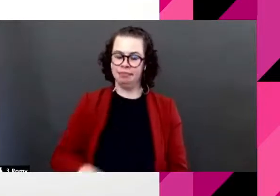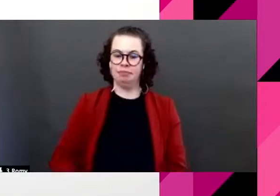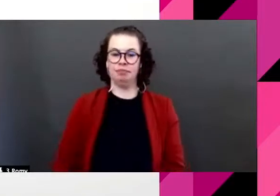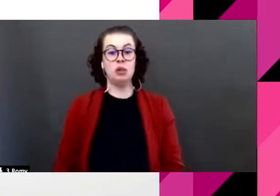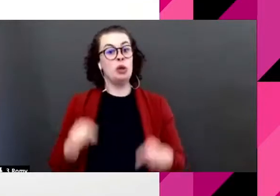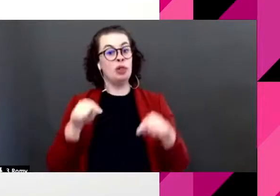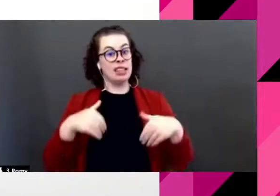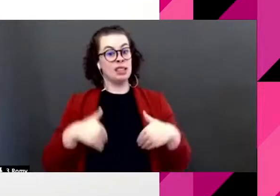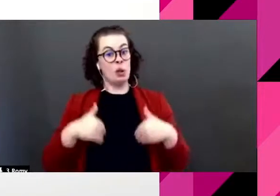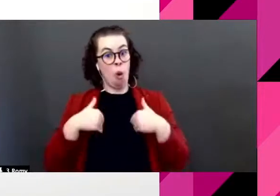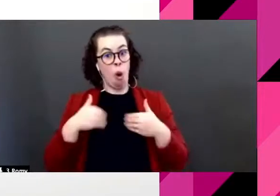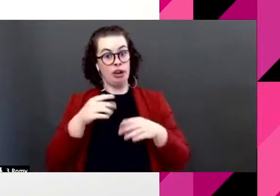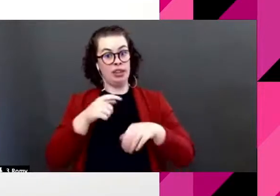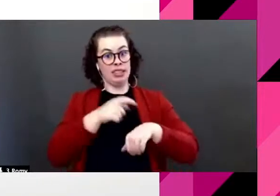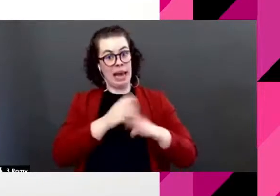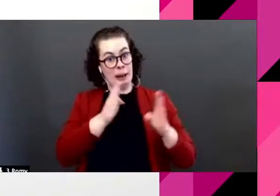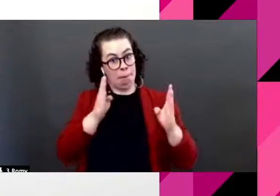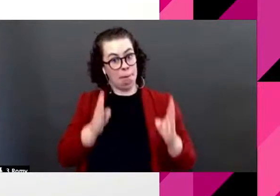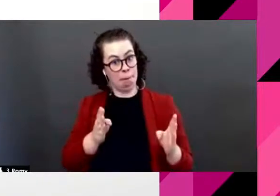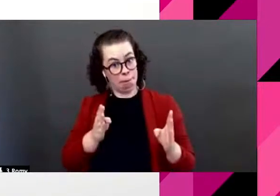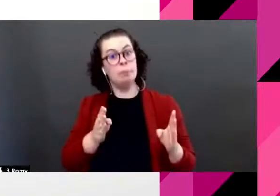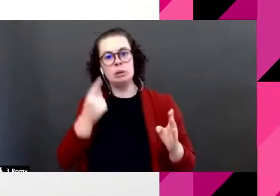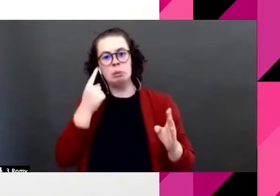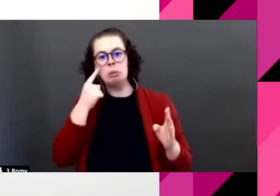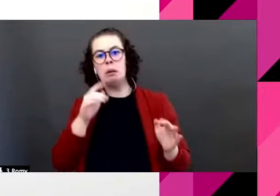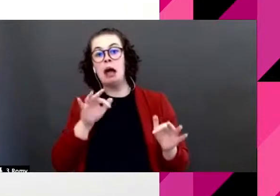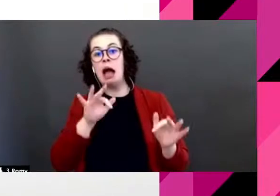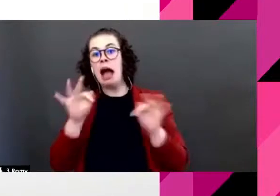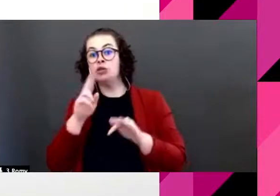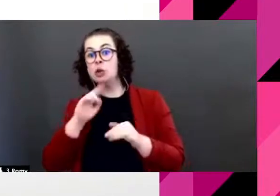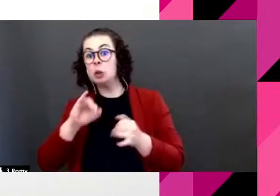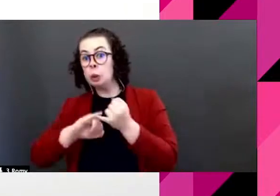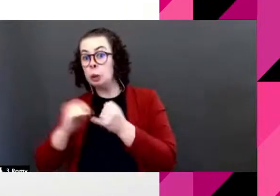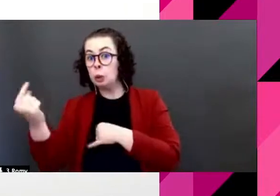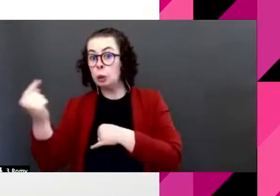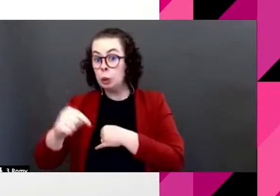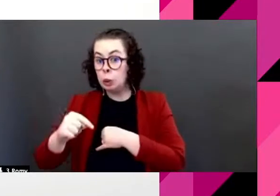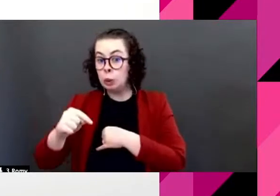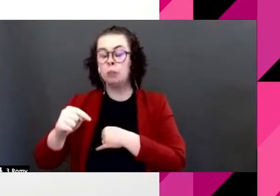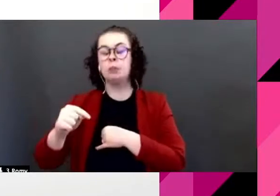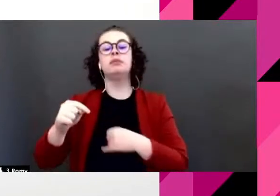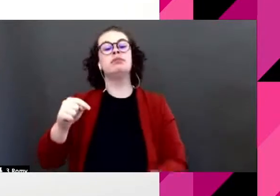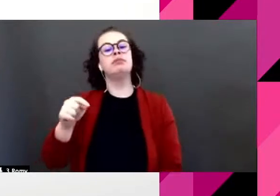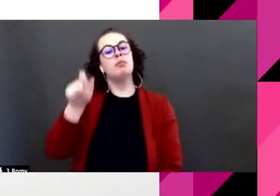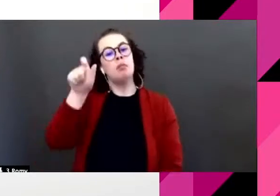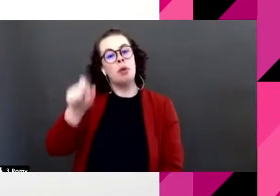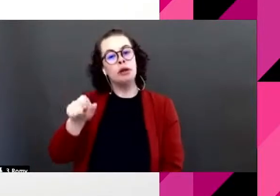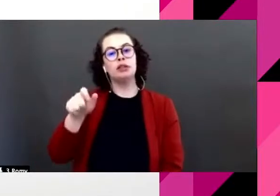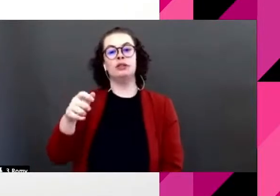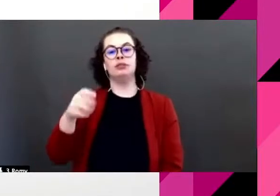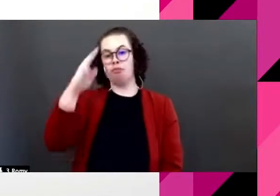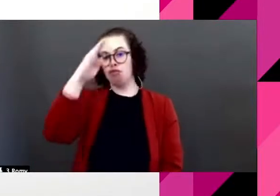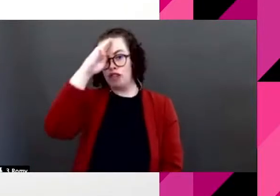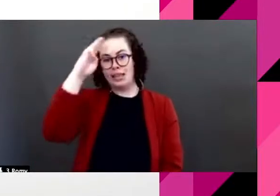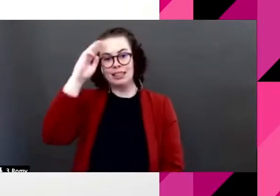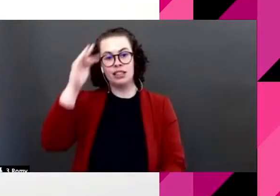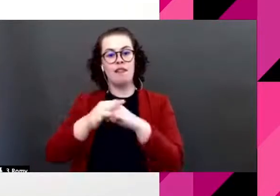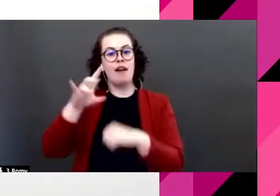well. So our first contribution in the afternoon session will be from the President of the High